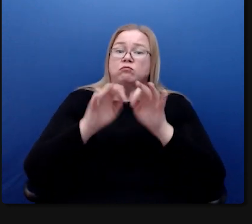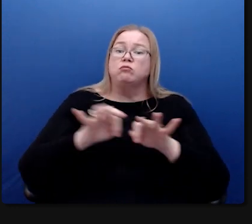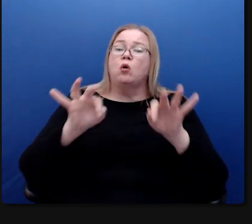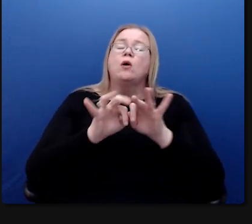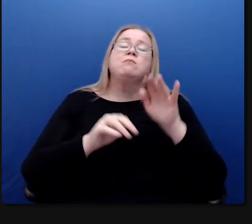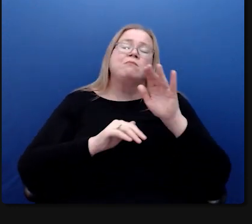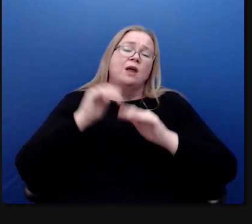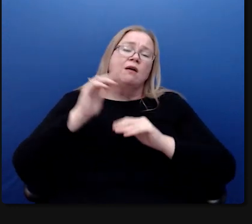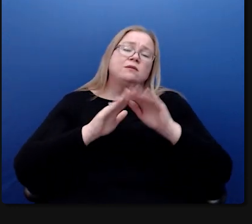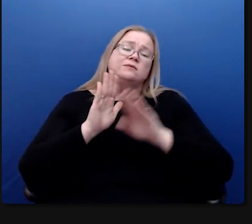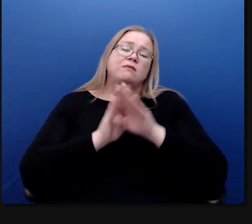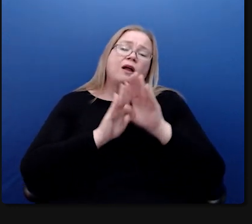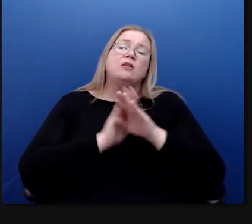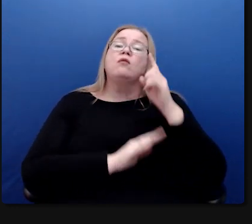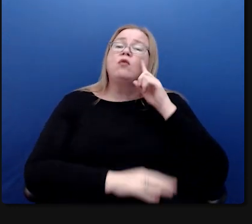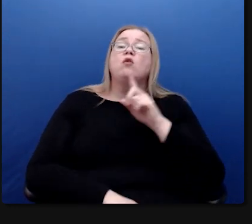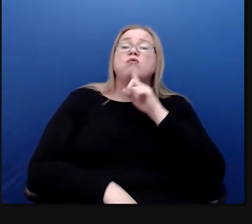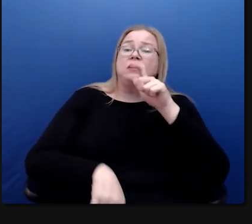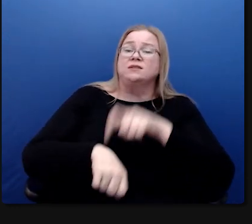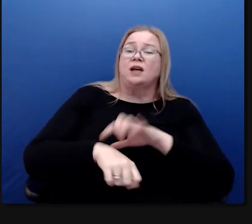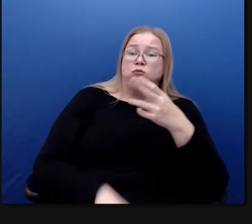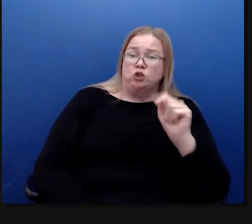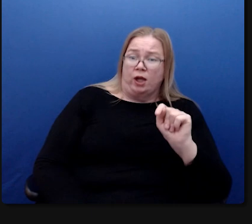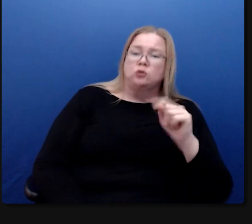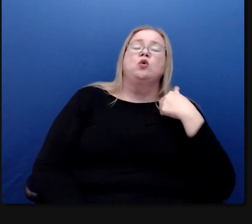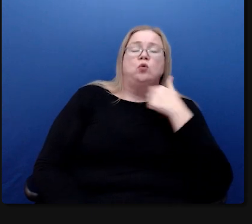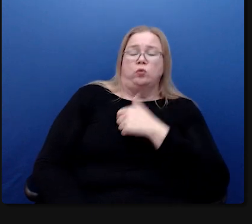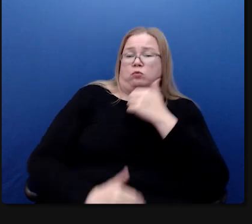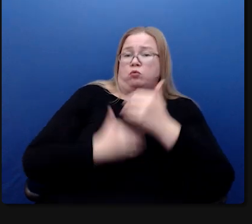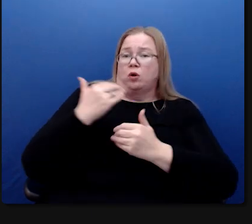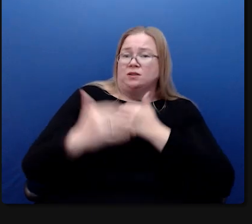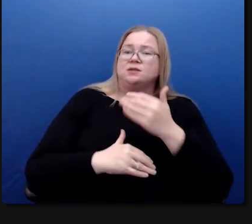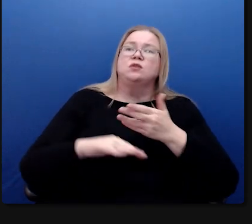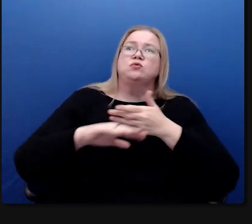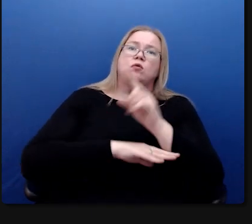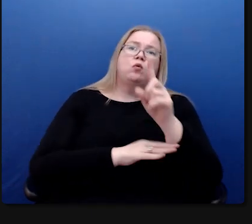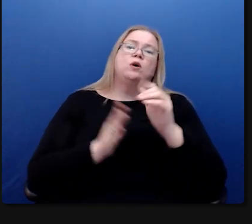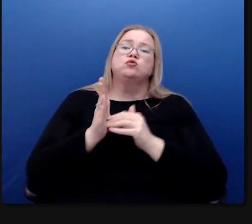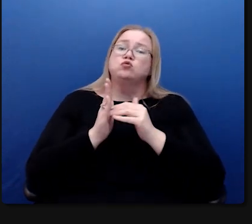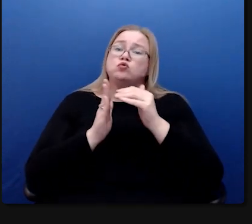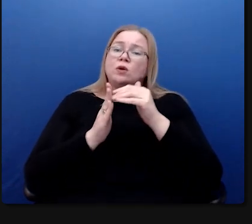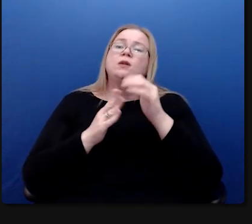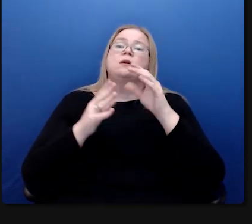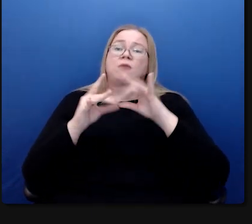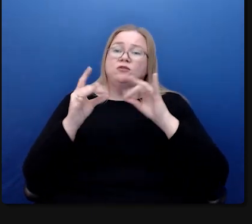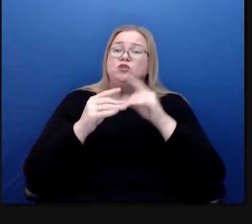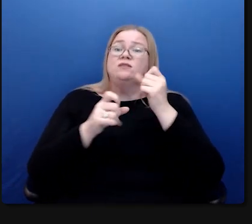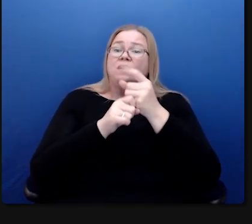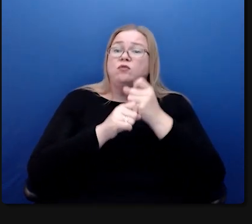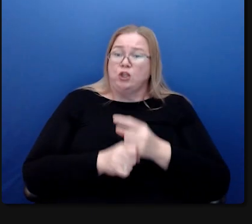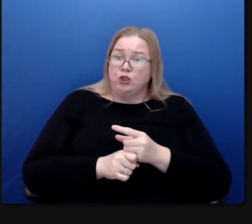requirements and context, we also bring all the human nuances, the cultural nuances, the